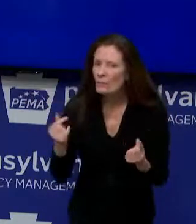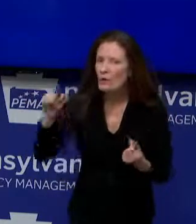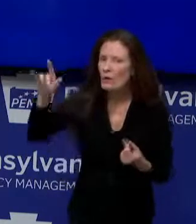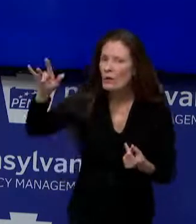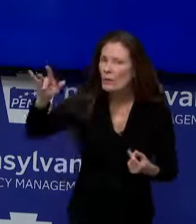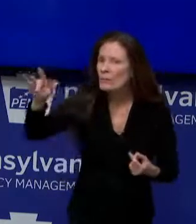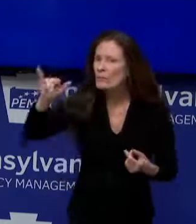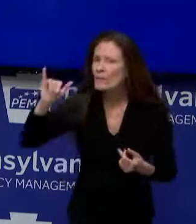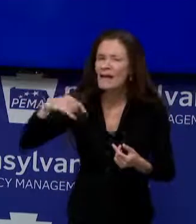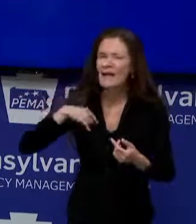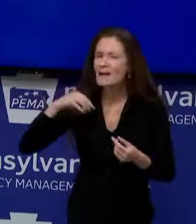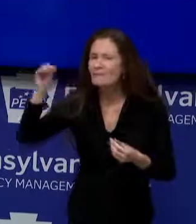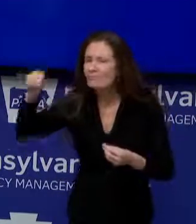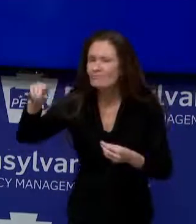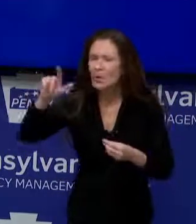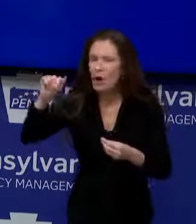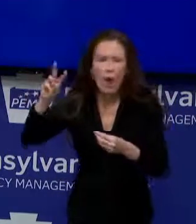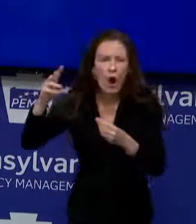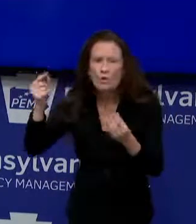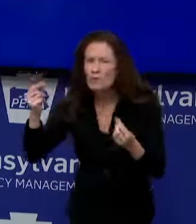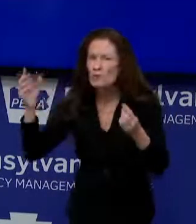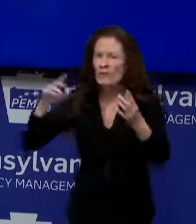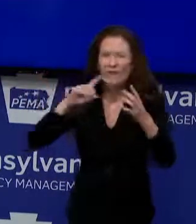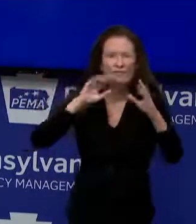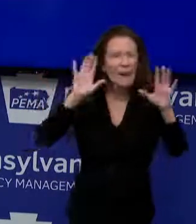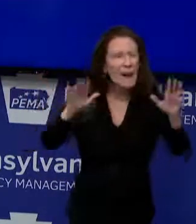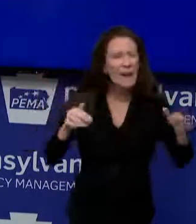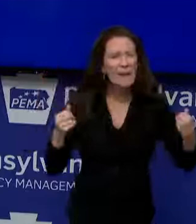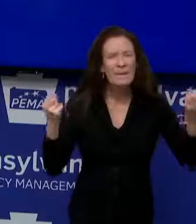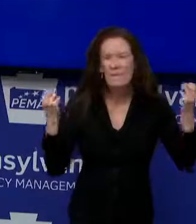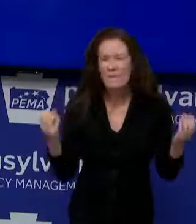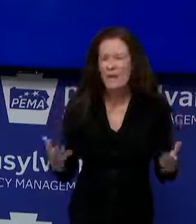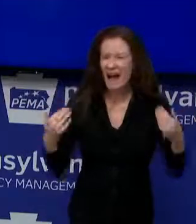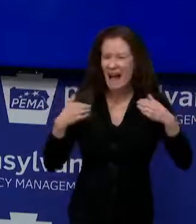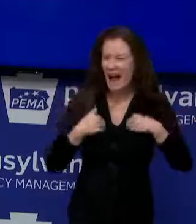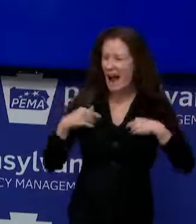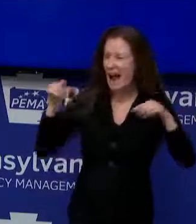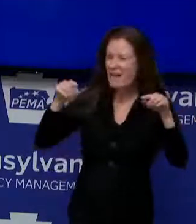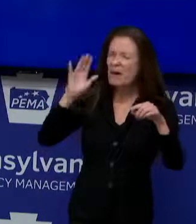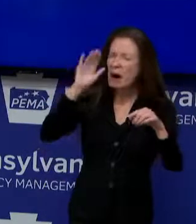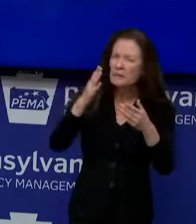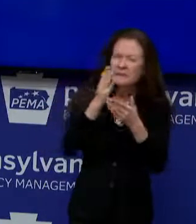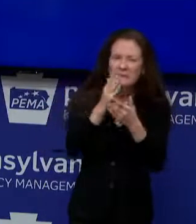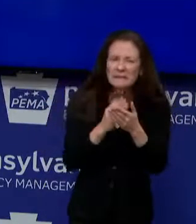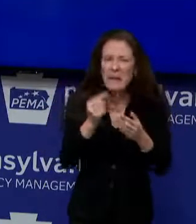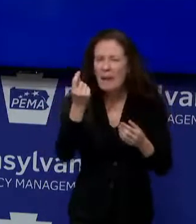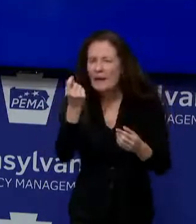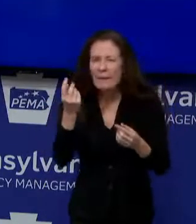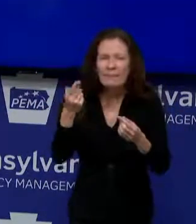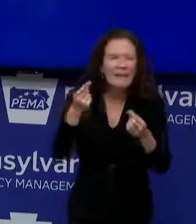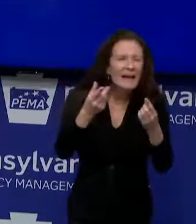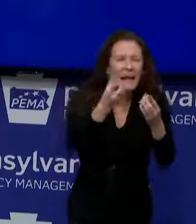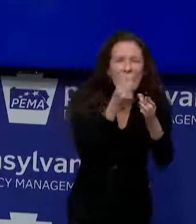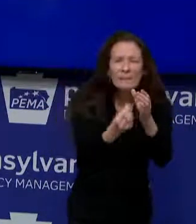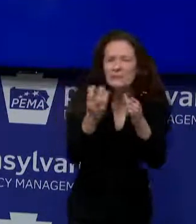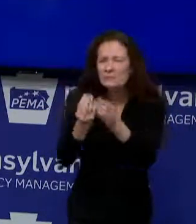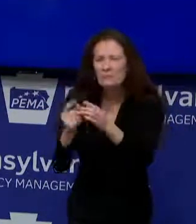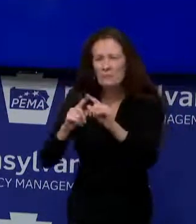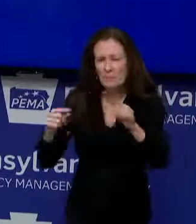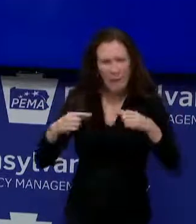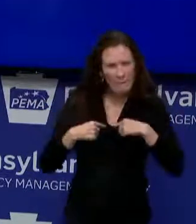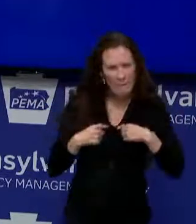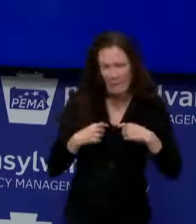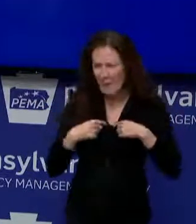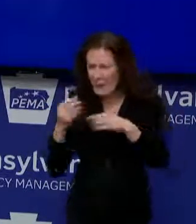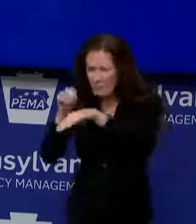vehicle, and that the how and the why, how it's done always helps to clarify. So I think we're always open to